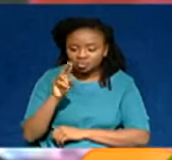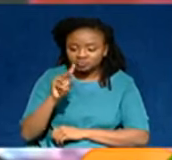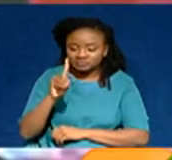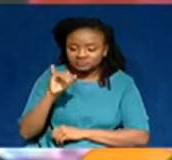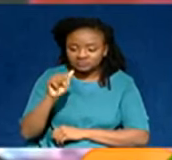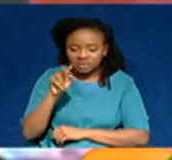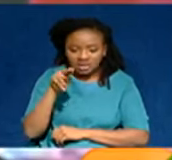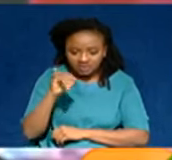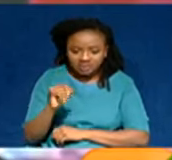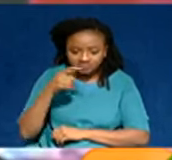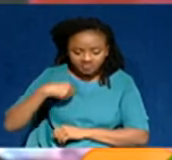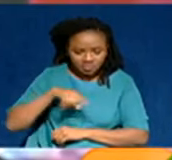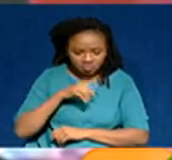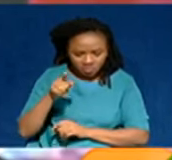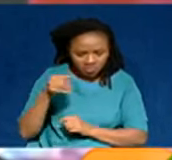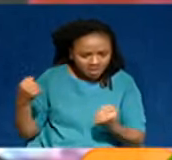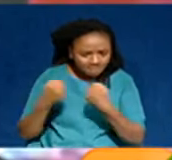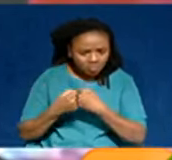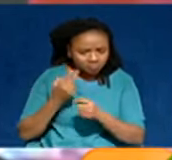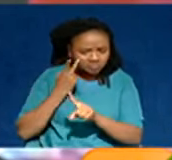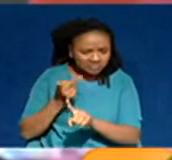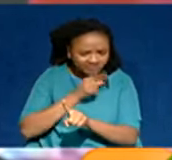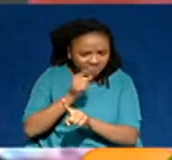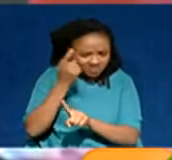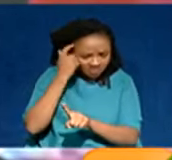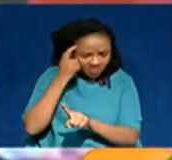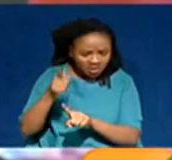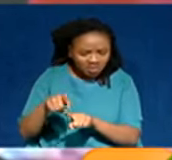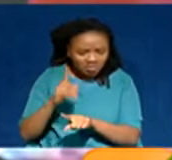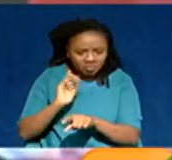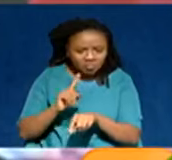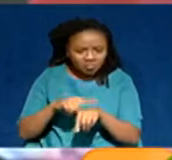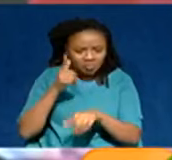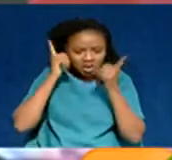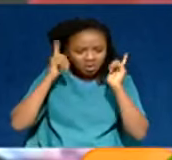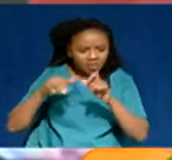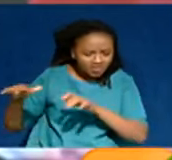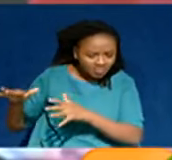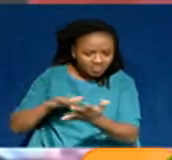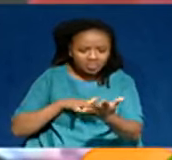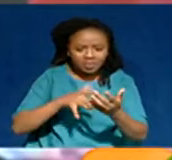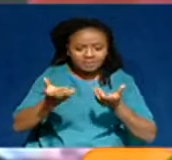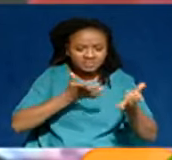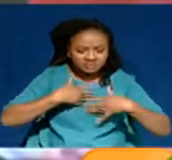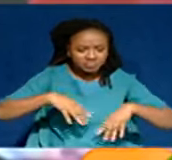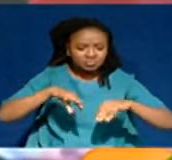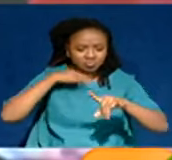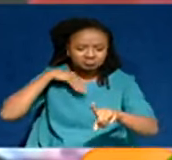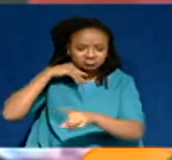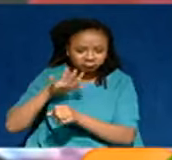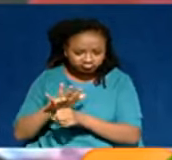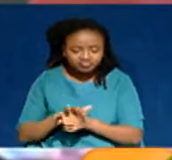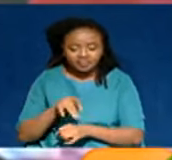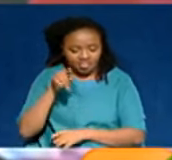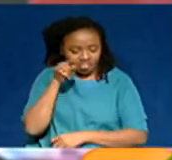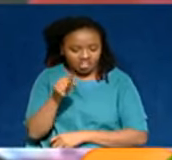the best interventions we are going to make, yeah. Is to use modern technology to sort out the problems that have bedeviled us for a long time. Okay. The first thing is to